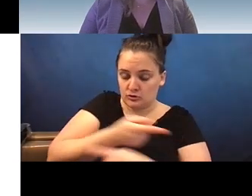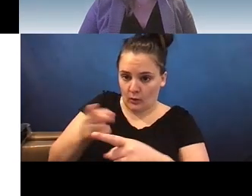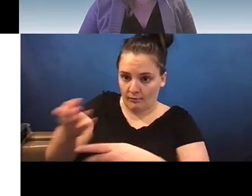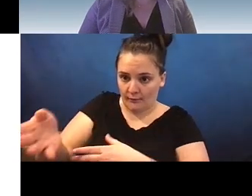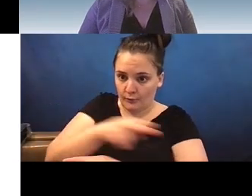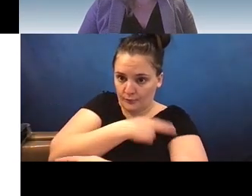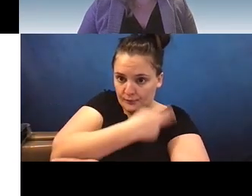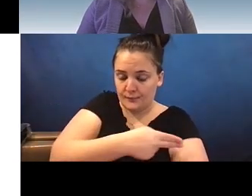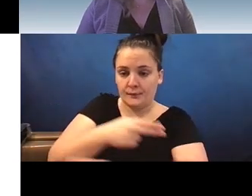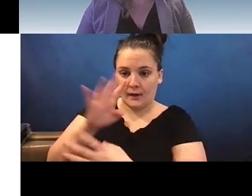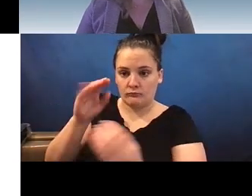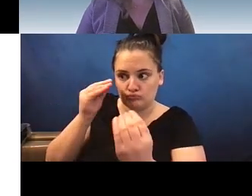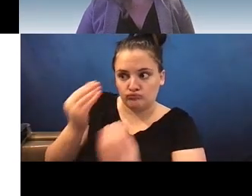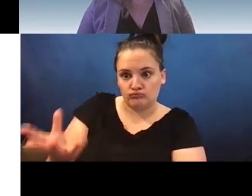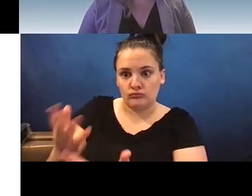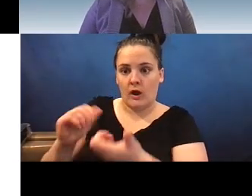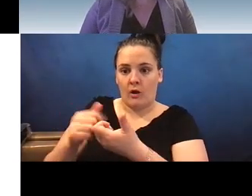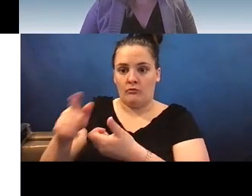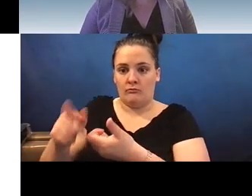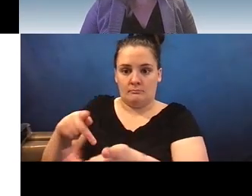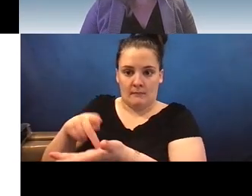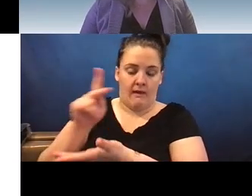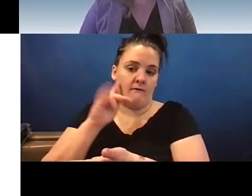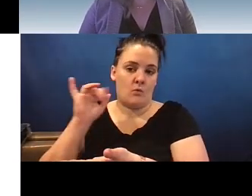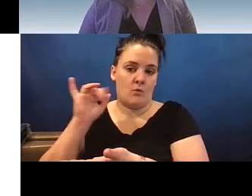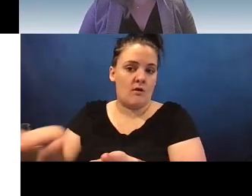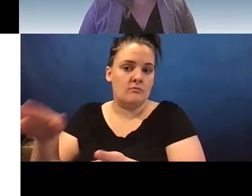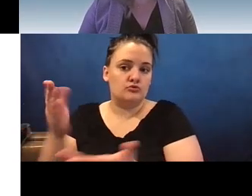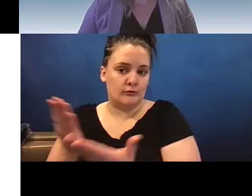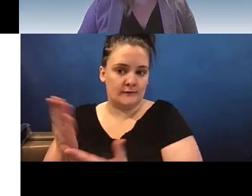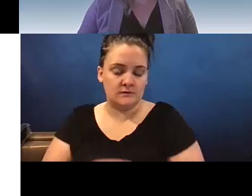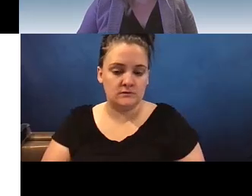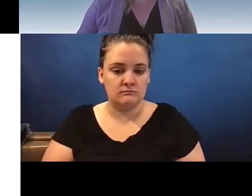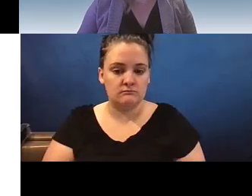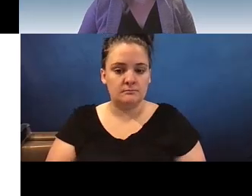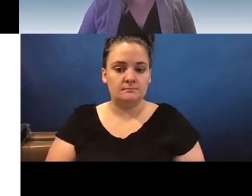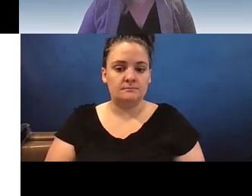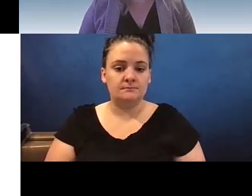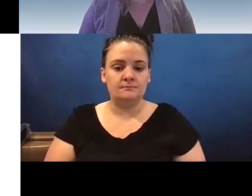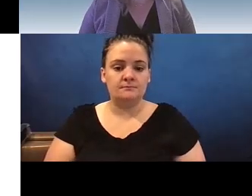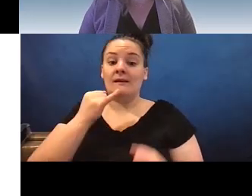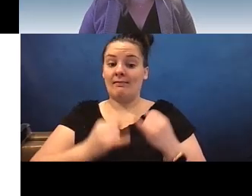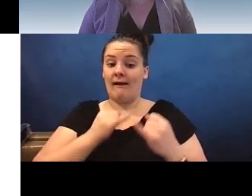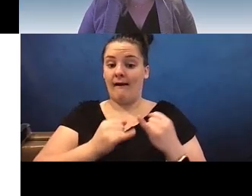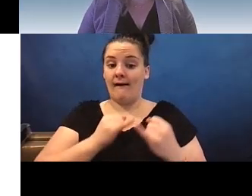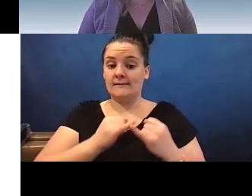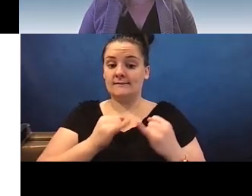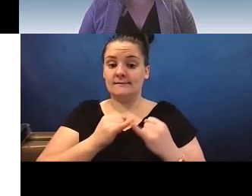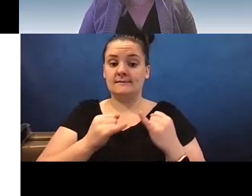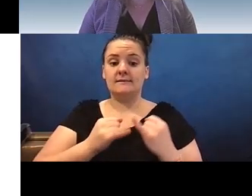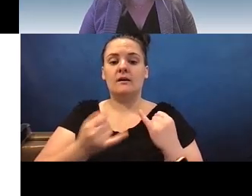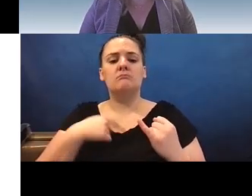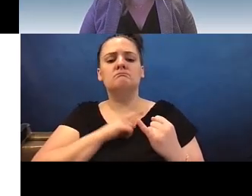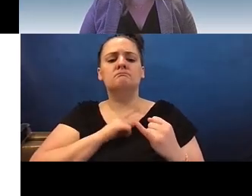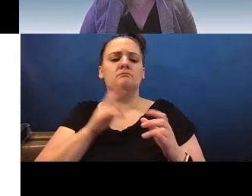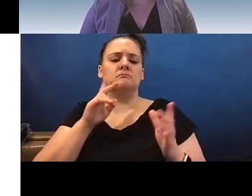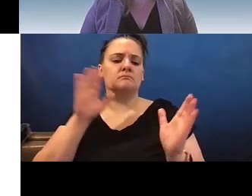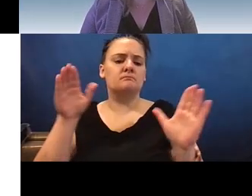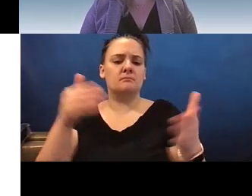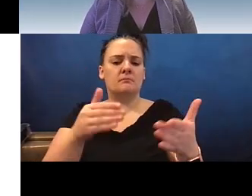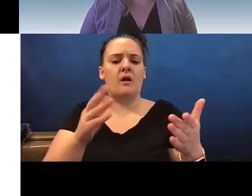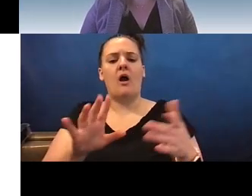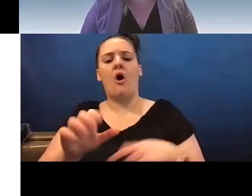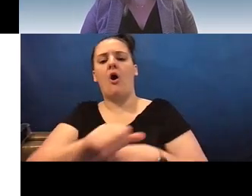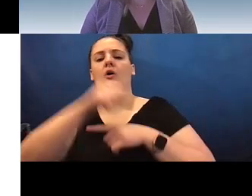measure we'll highlight is using alternatives to opioids in emergency departments. This has increased year